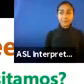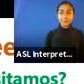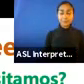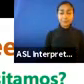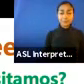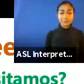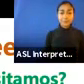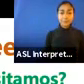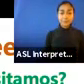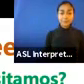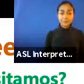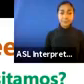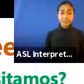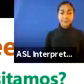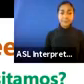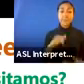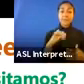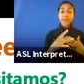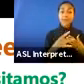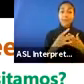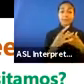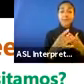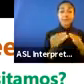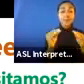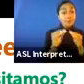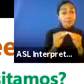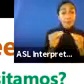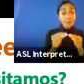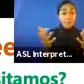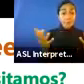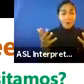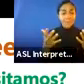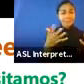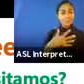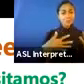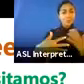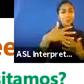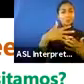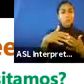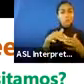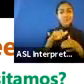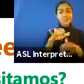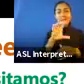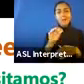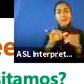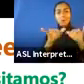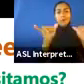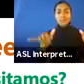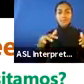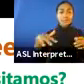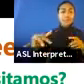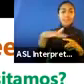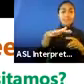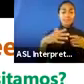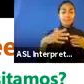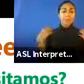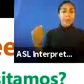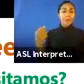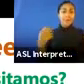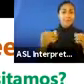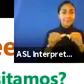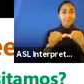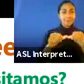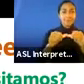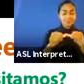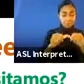And that will lead to more social and ecological well-being. And we're gonna dive into more of these throughout